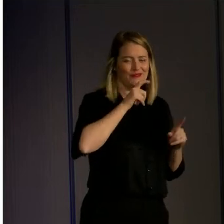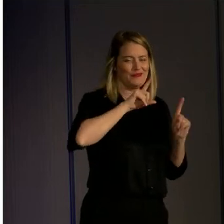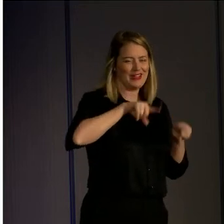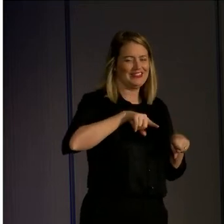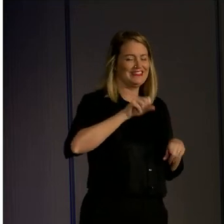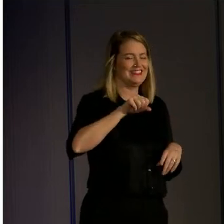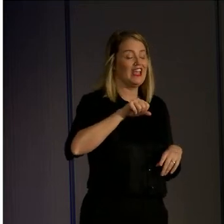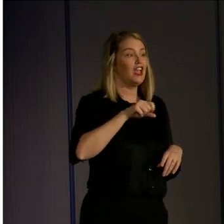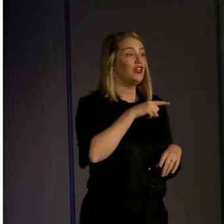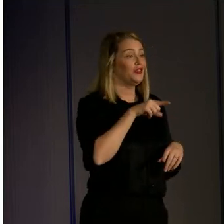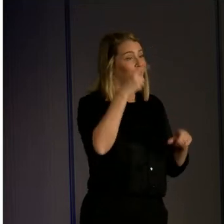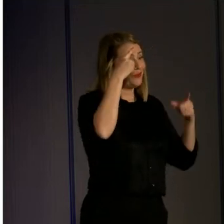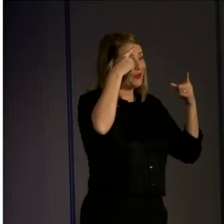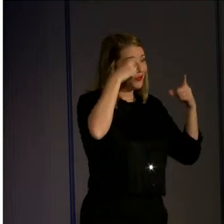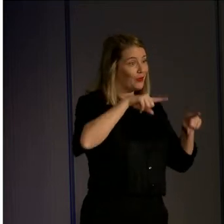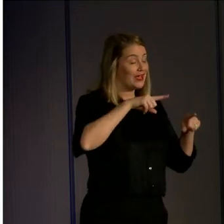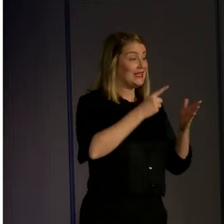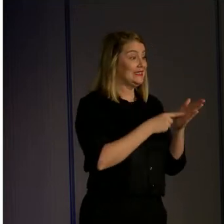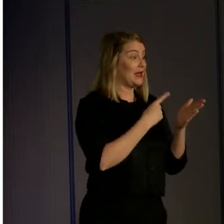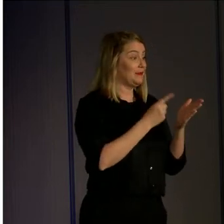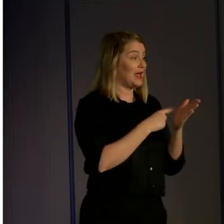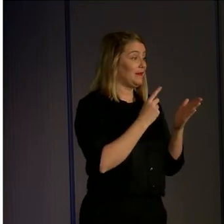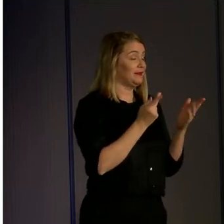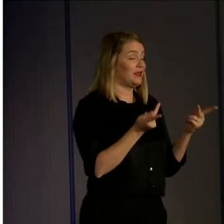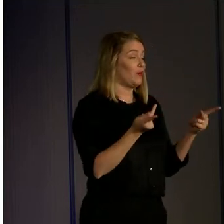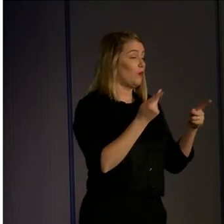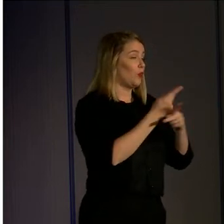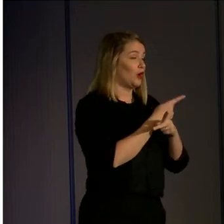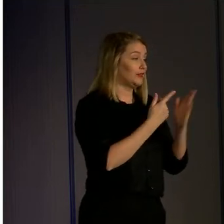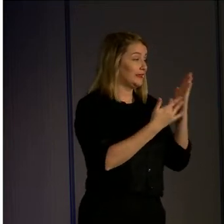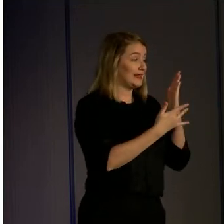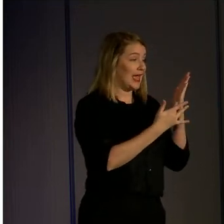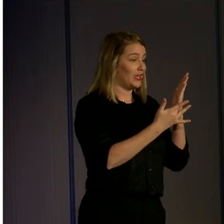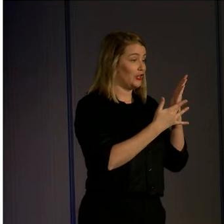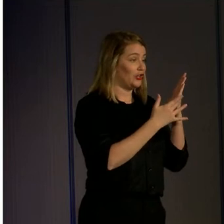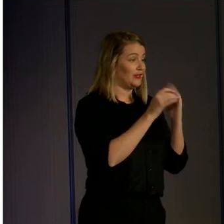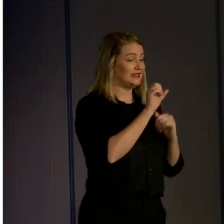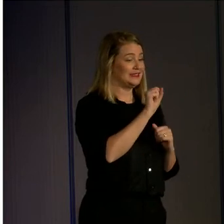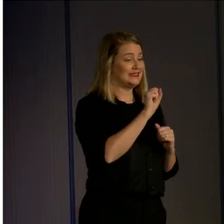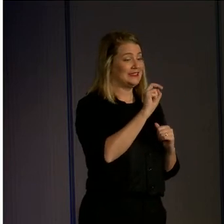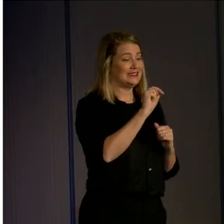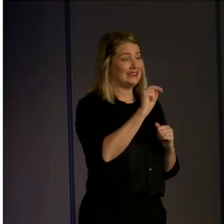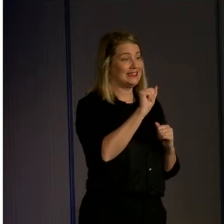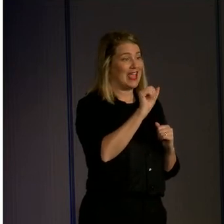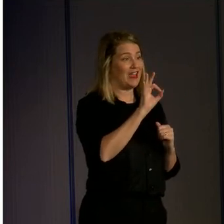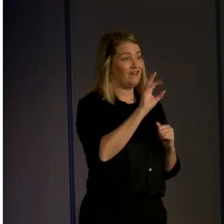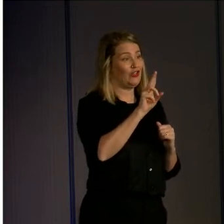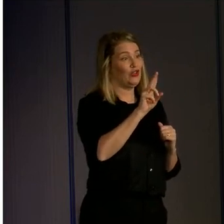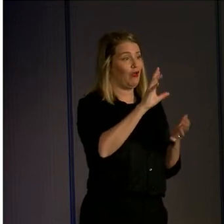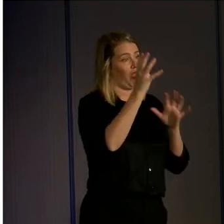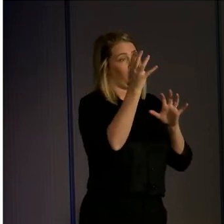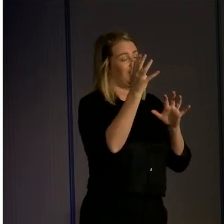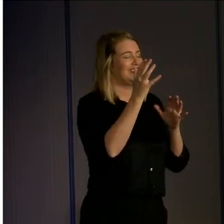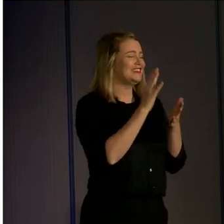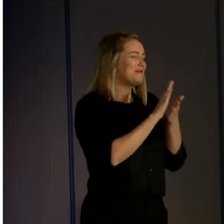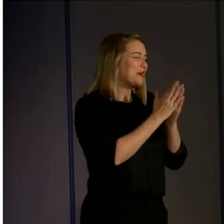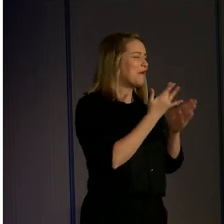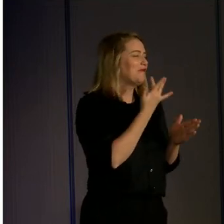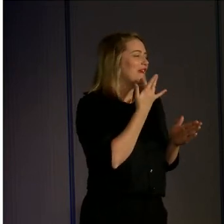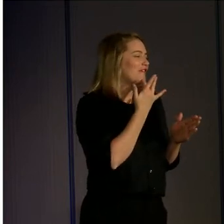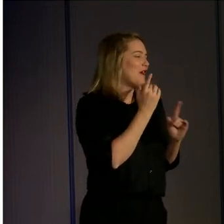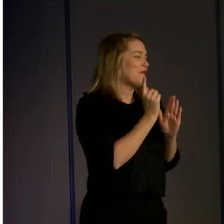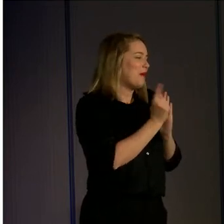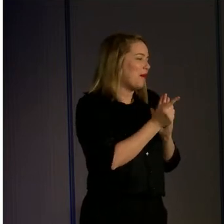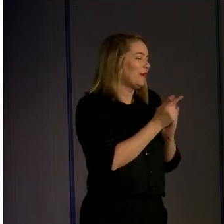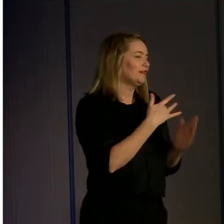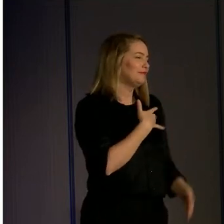you'll agree that sometimes the worst technical snafus can actually become your favorite moments.